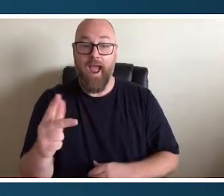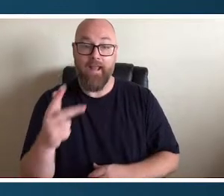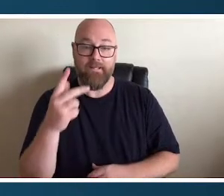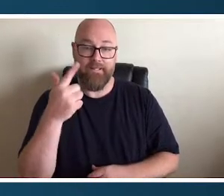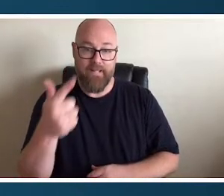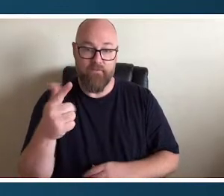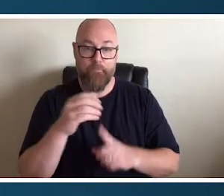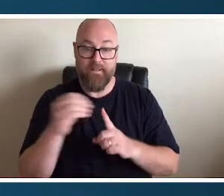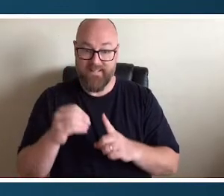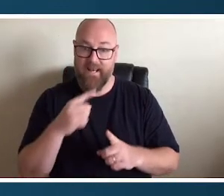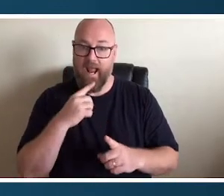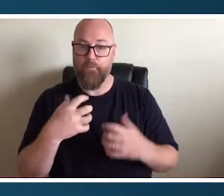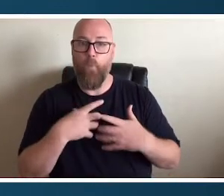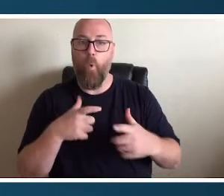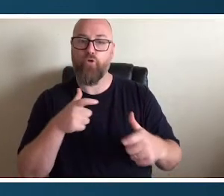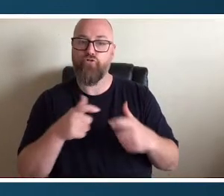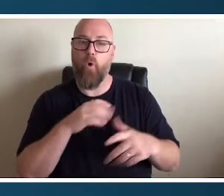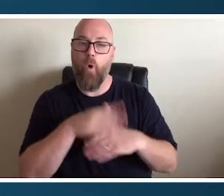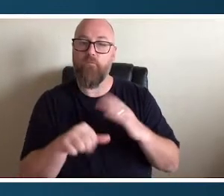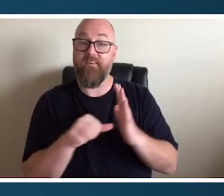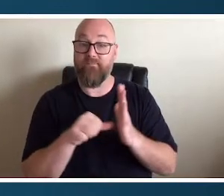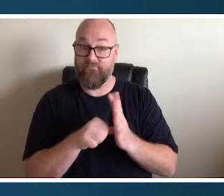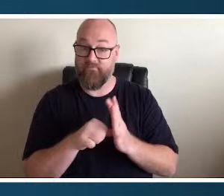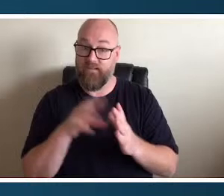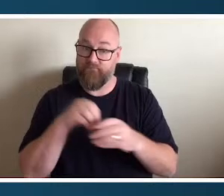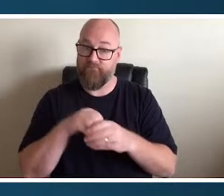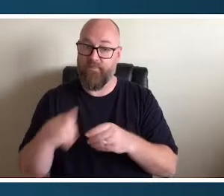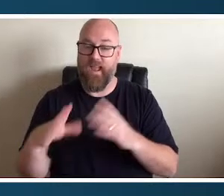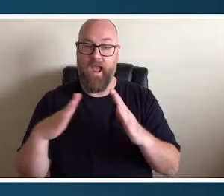control over the financial resources in their households.